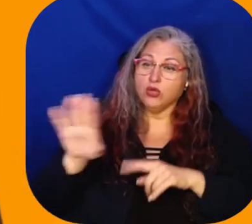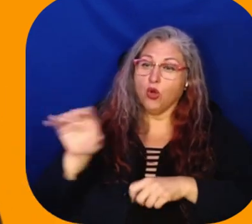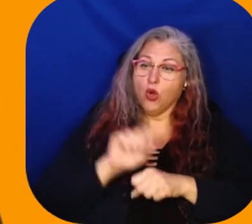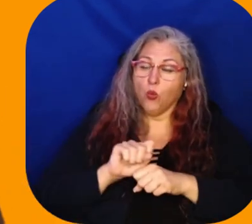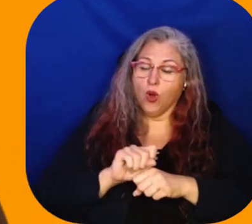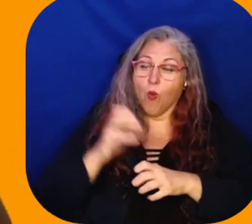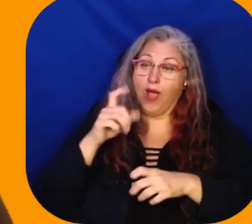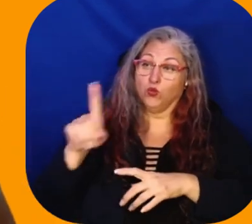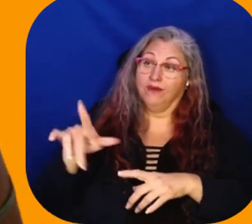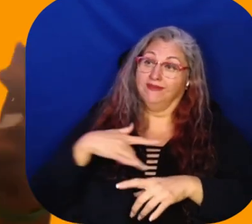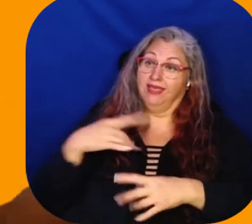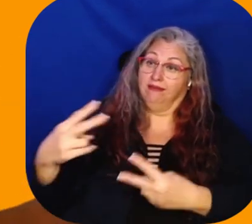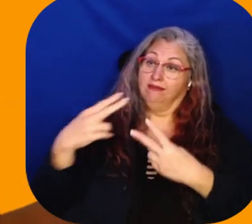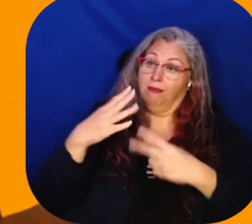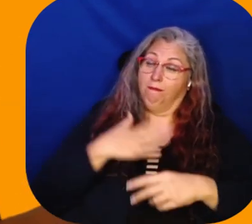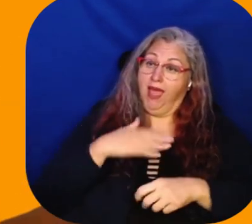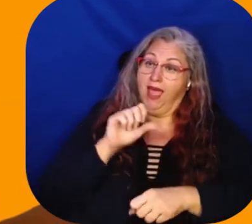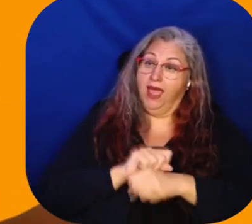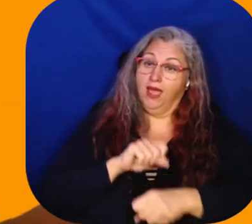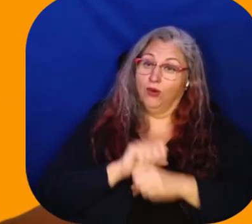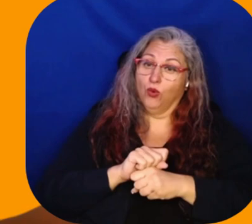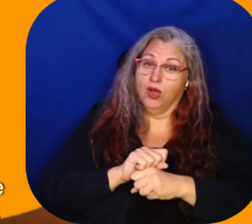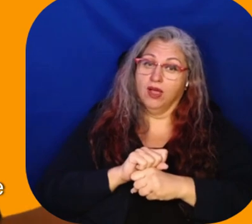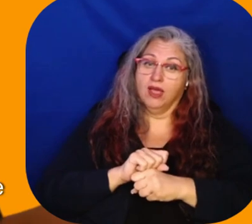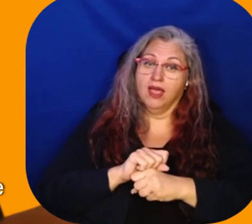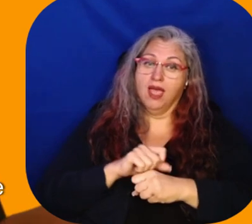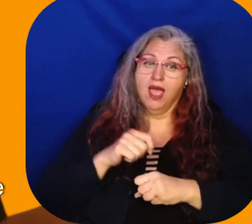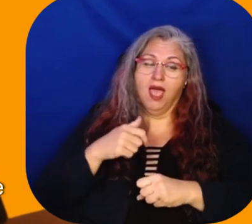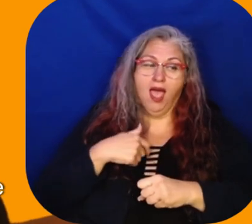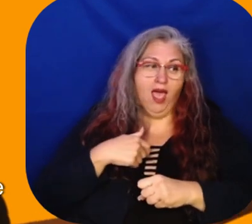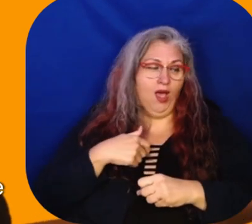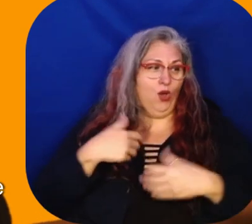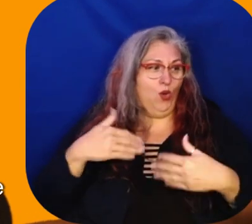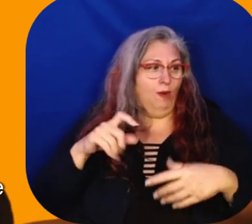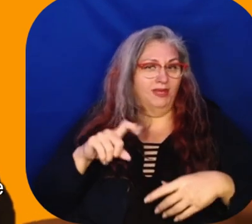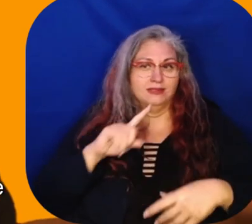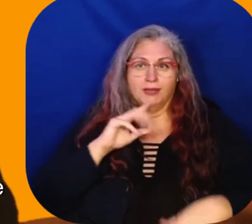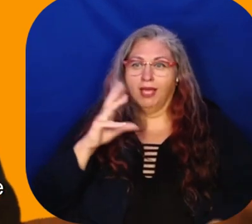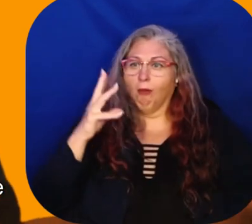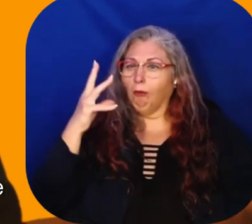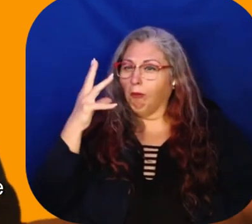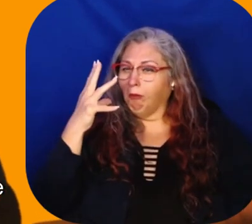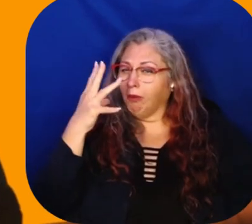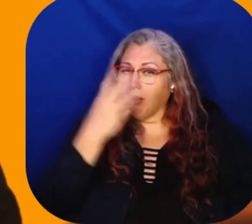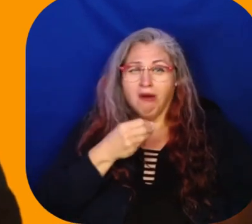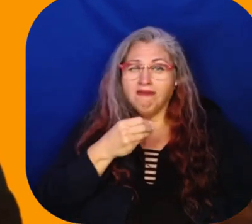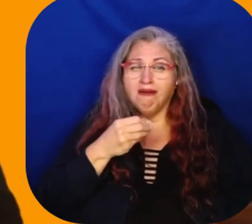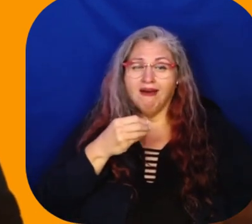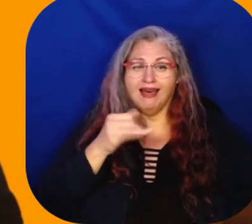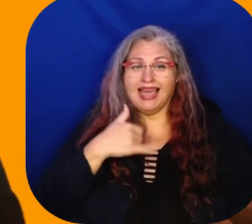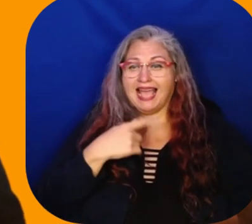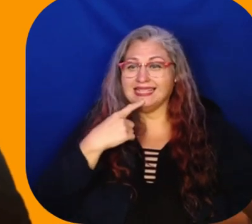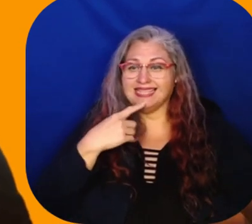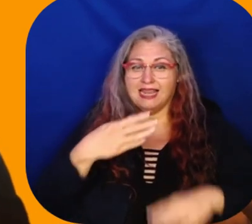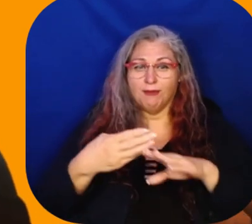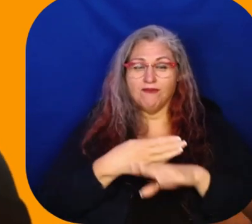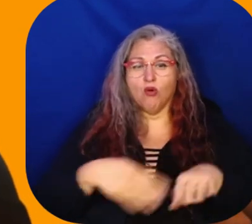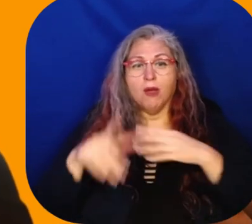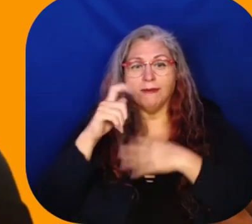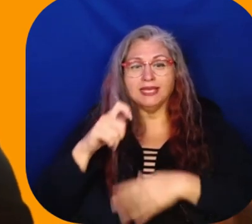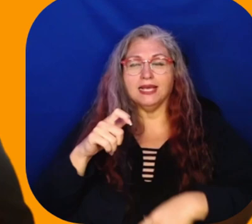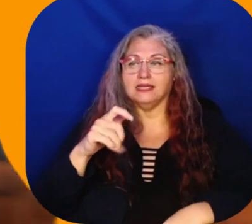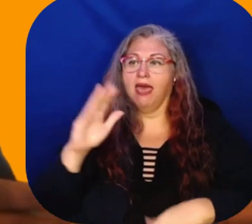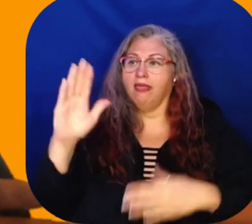that about my work, I must be beautiful. You know, I just said that earlier because of the mirrors that are in my